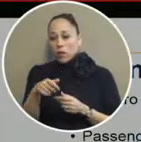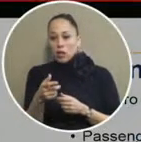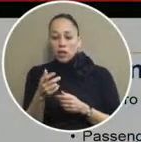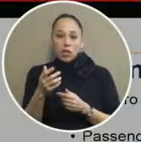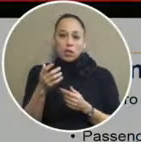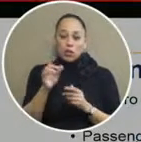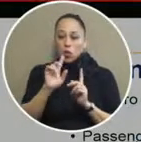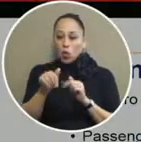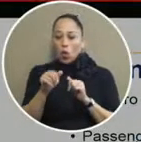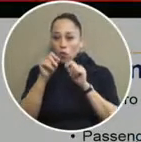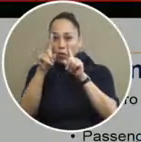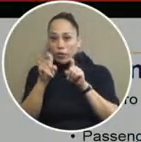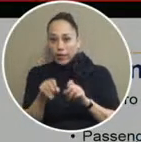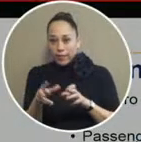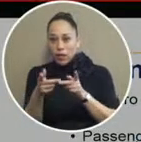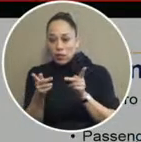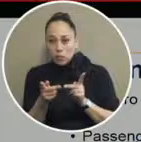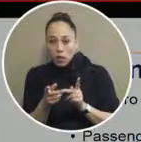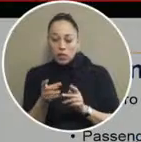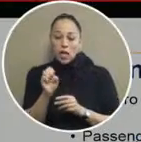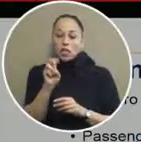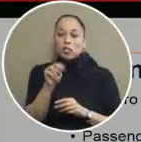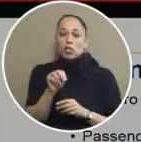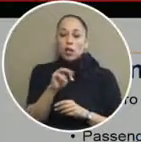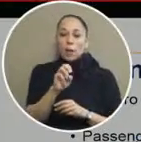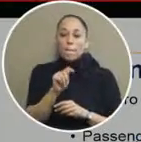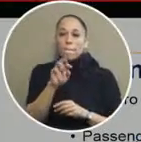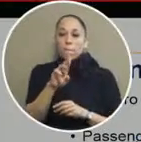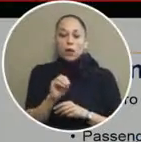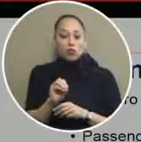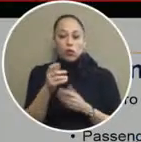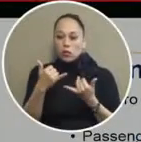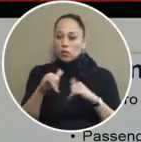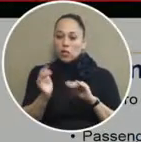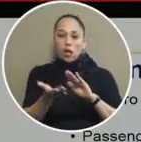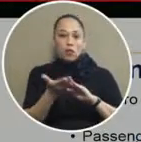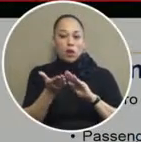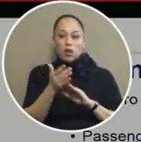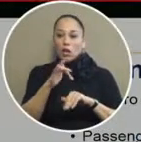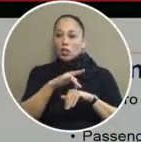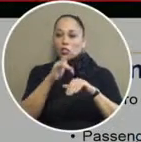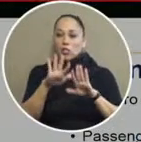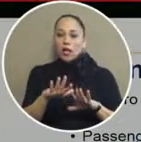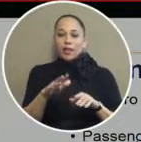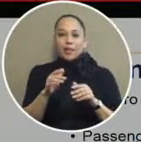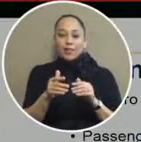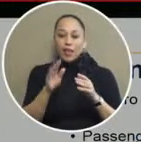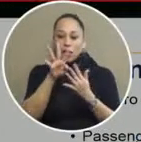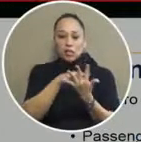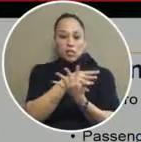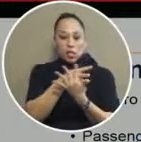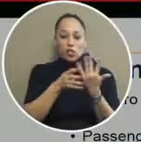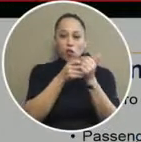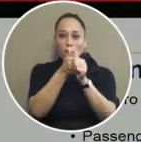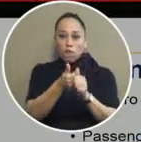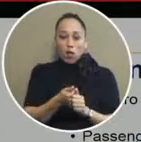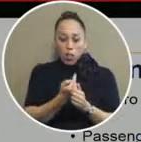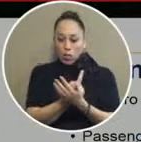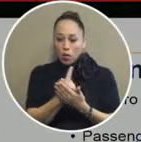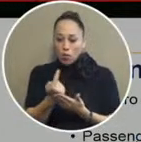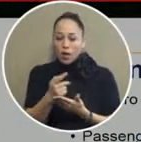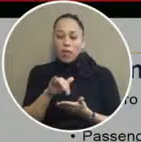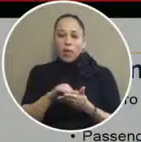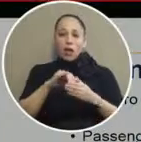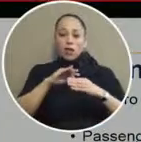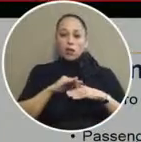test site. Some Metro routes are still running today on the Sunday schedule, and we've had just a few